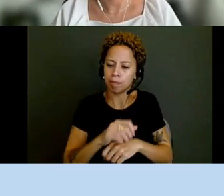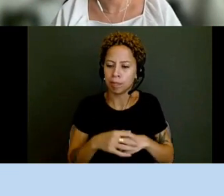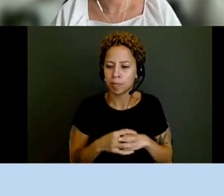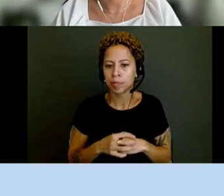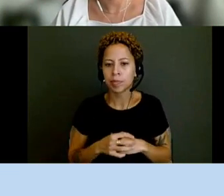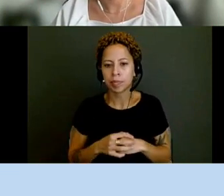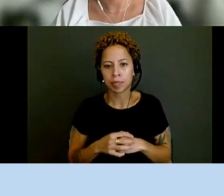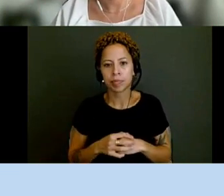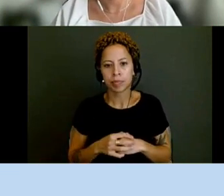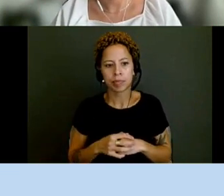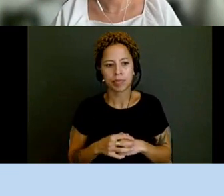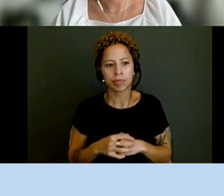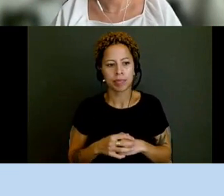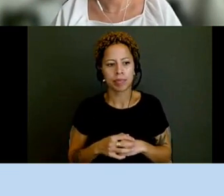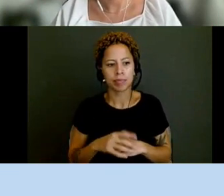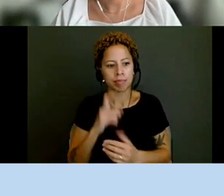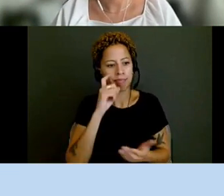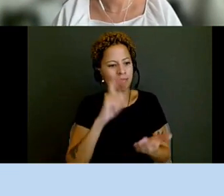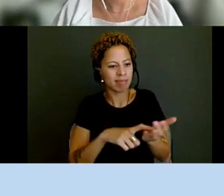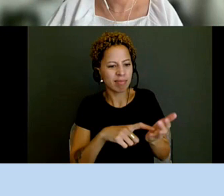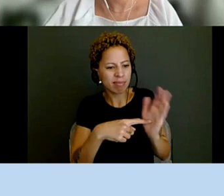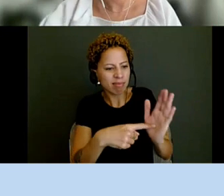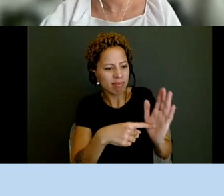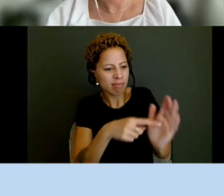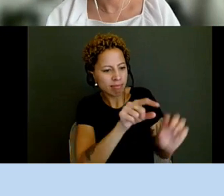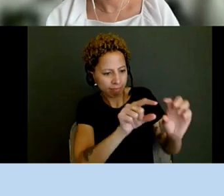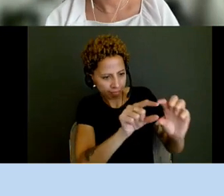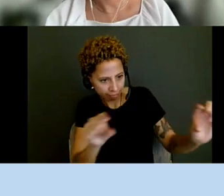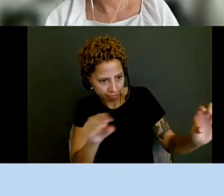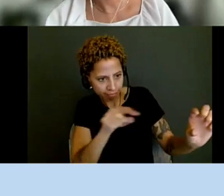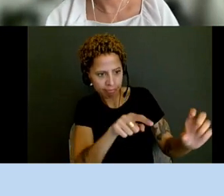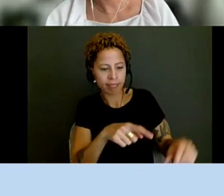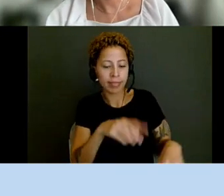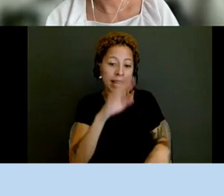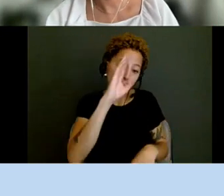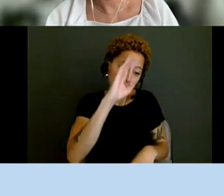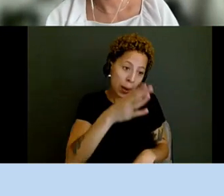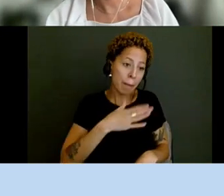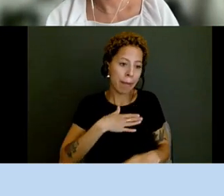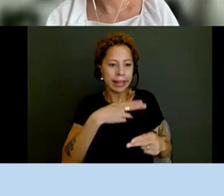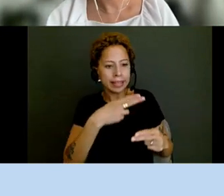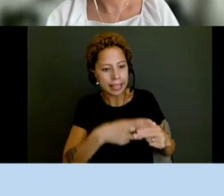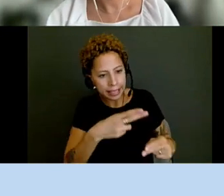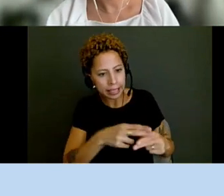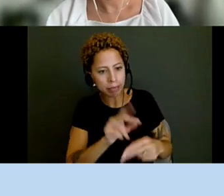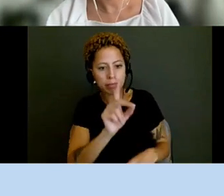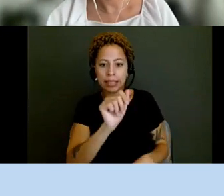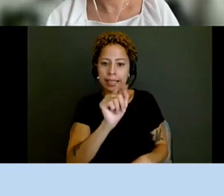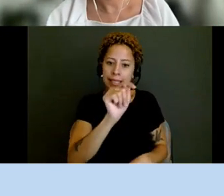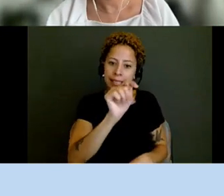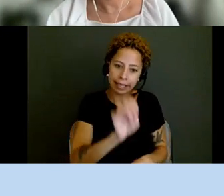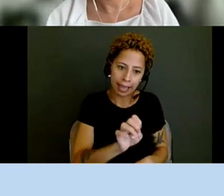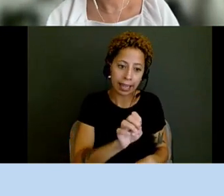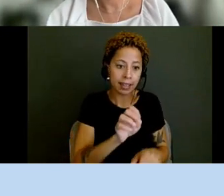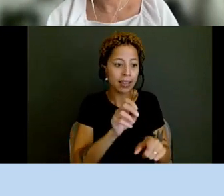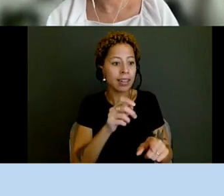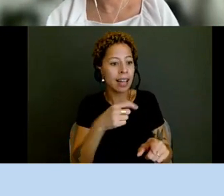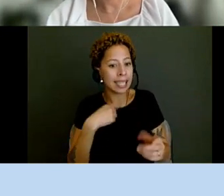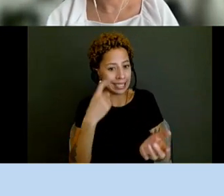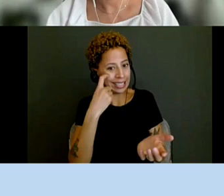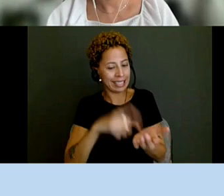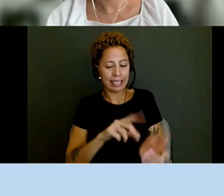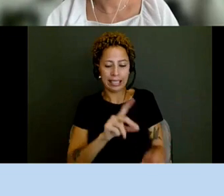So you can see an example of one of the messages. It's got my name, it's got the date, and it says delivered, and it's